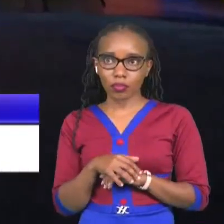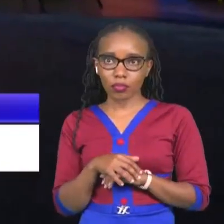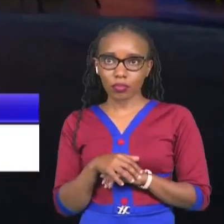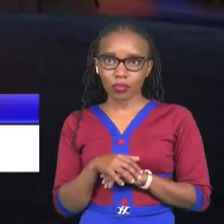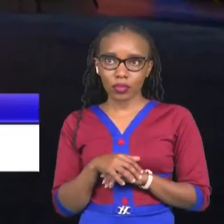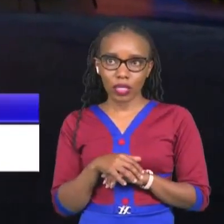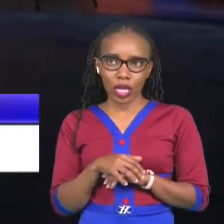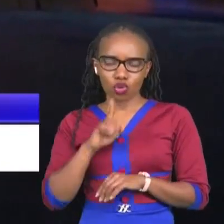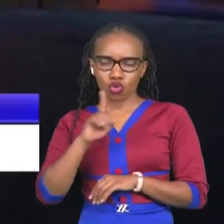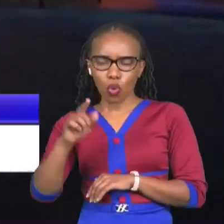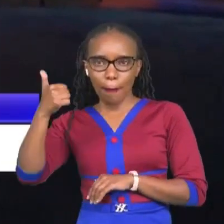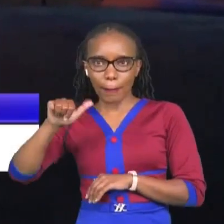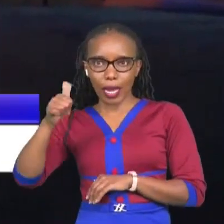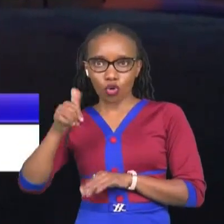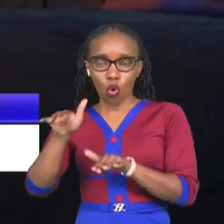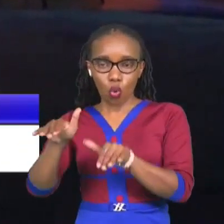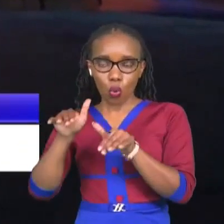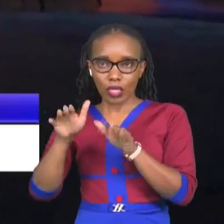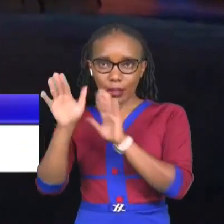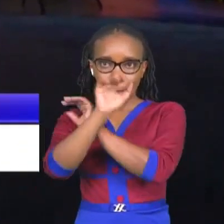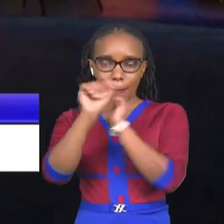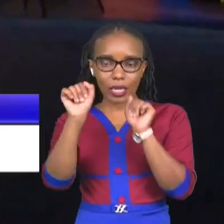get Biden back in,